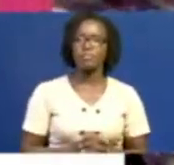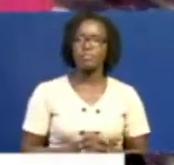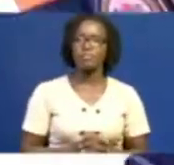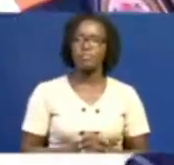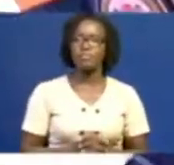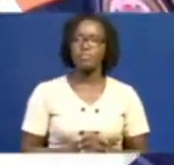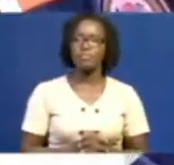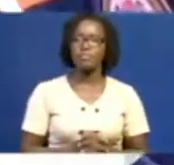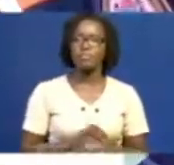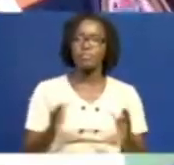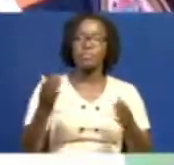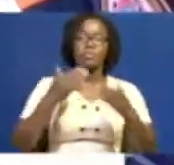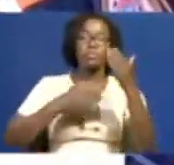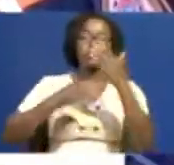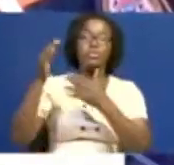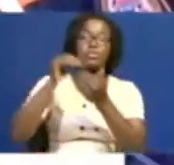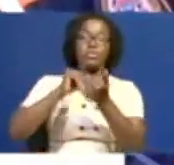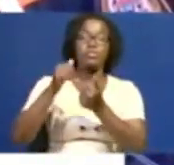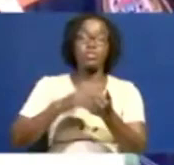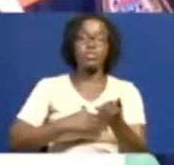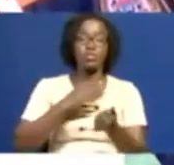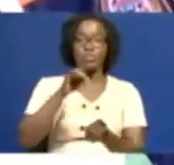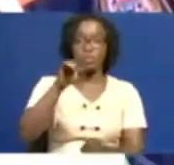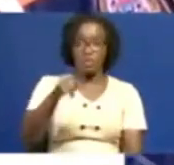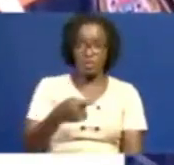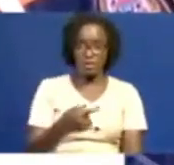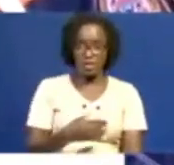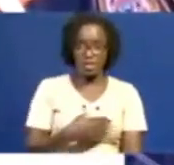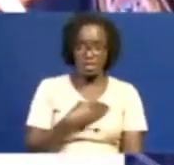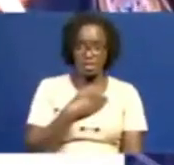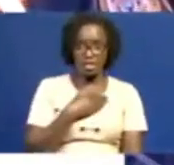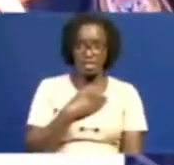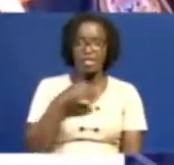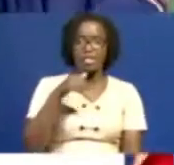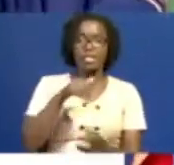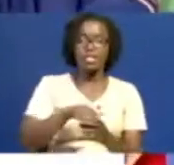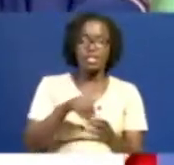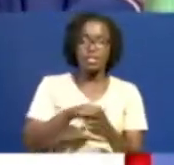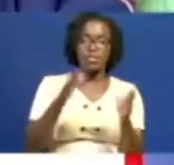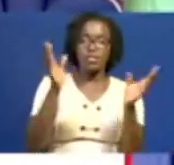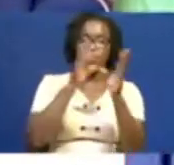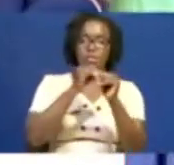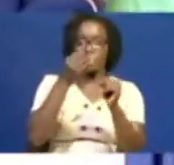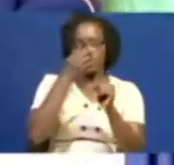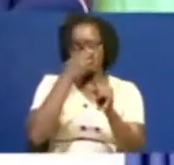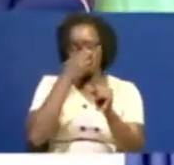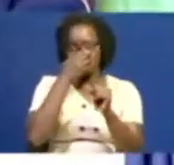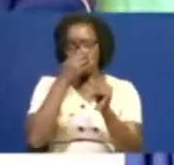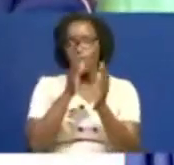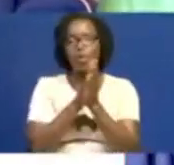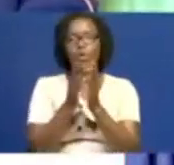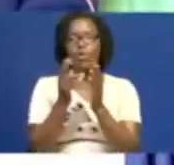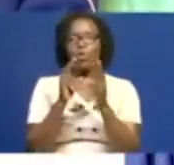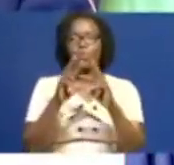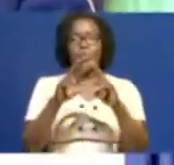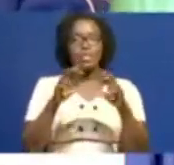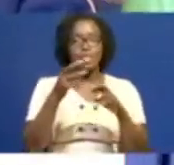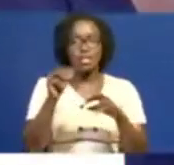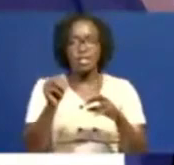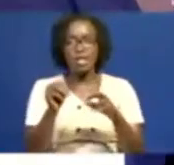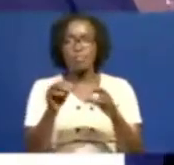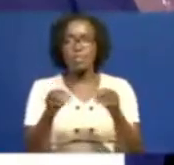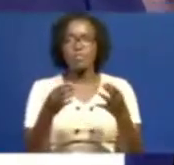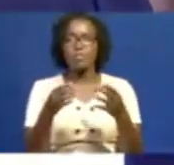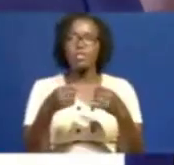The university will Friday host 1,000 guests, including President William Ruto, who will see graduates conferred